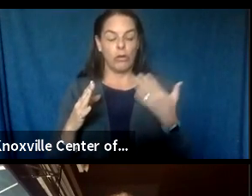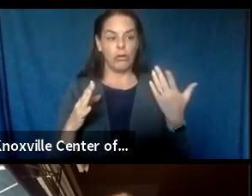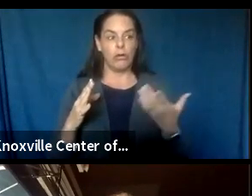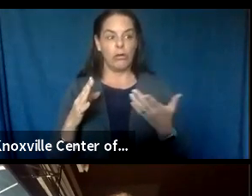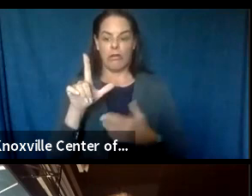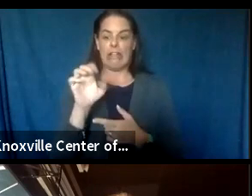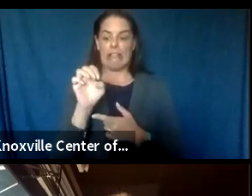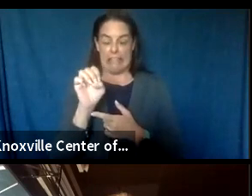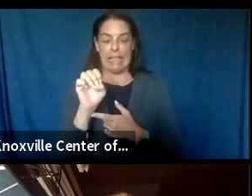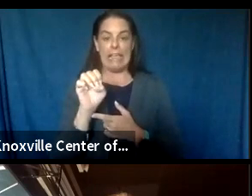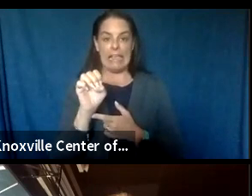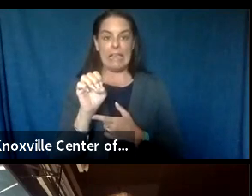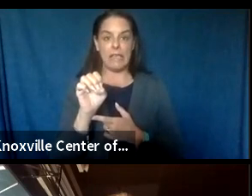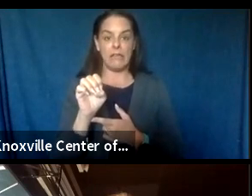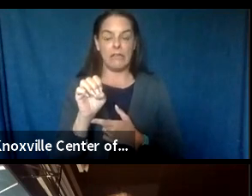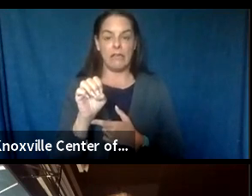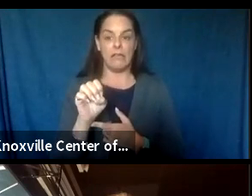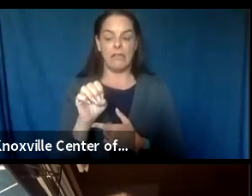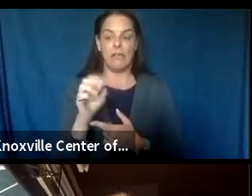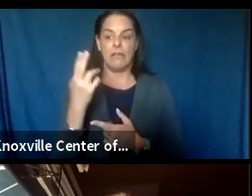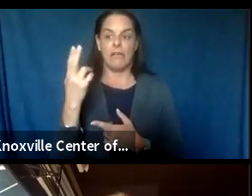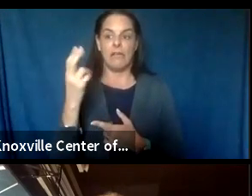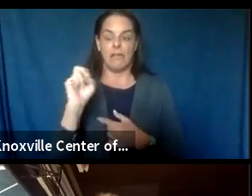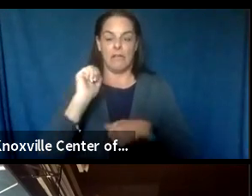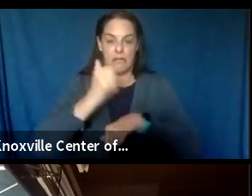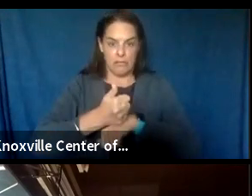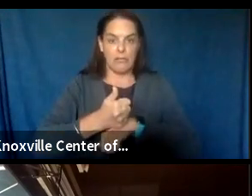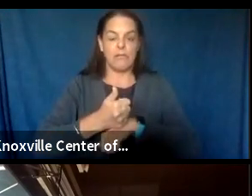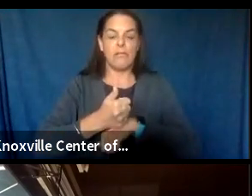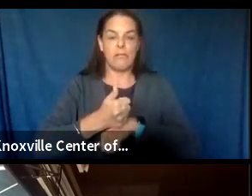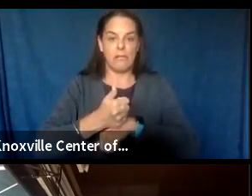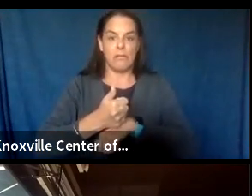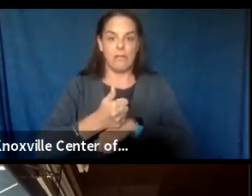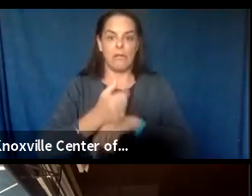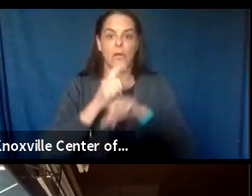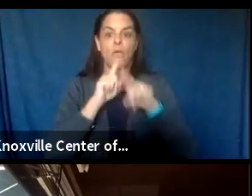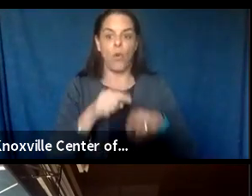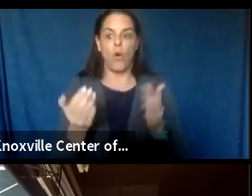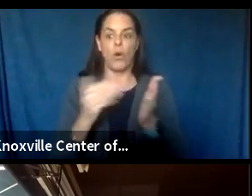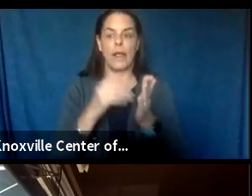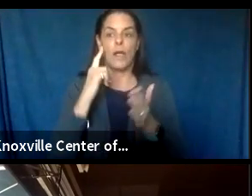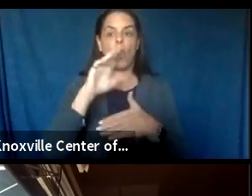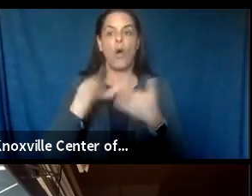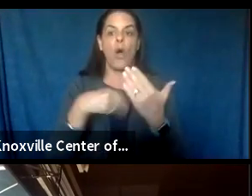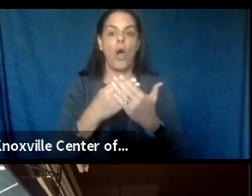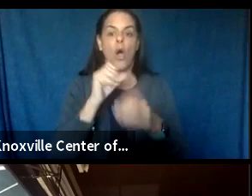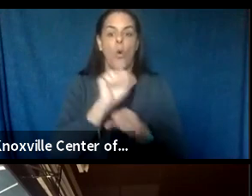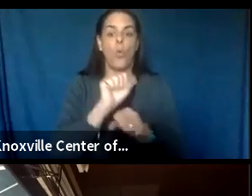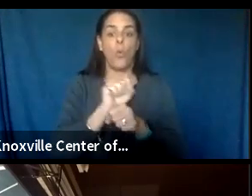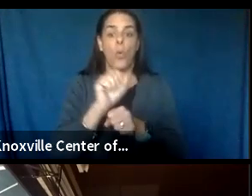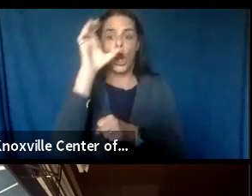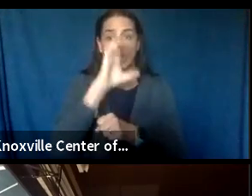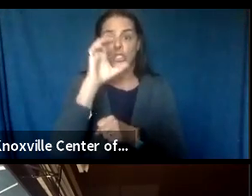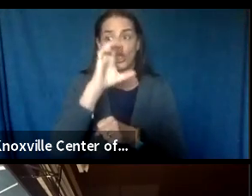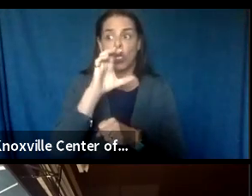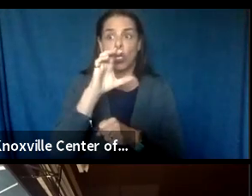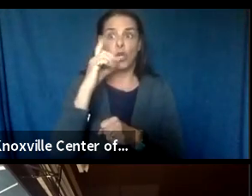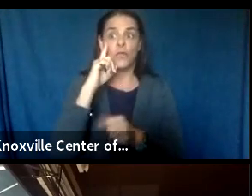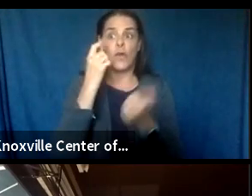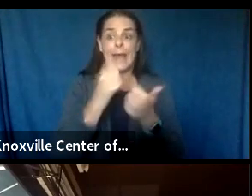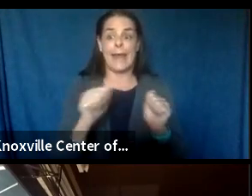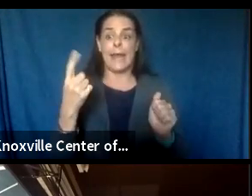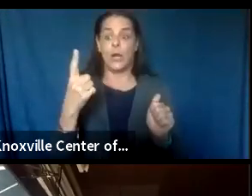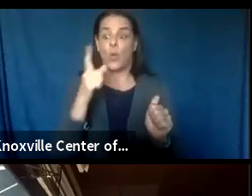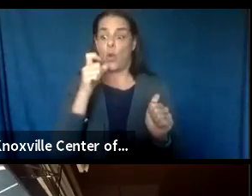Lee has placed an order again for all work search on anybody that's